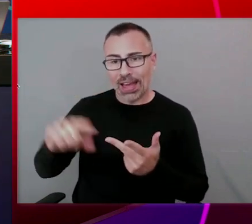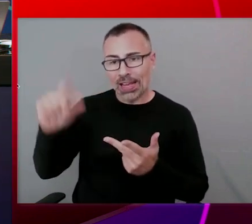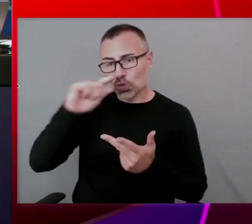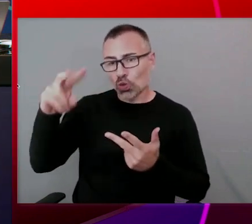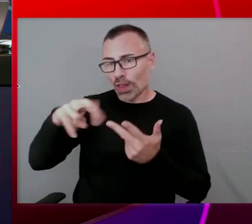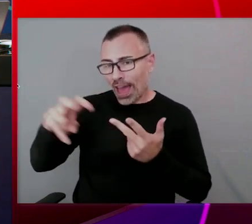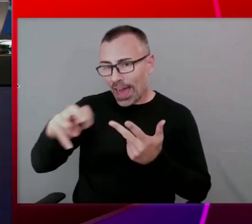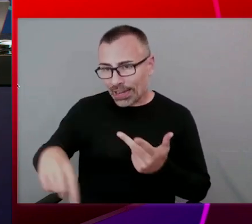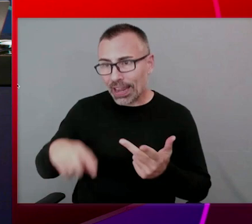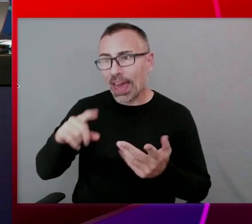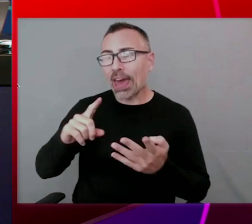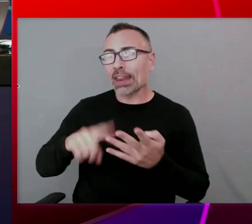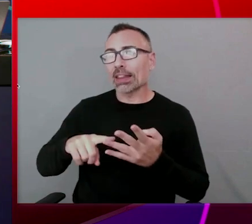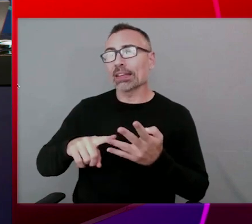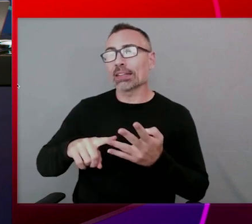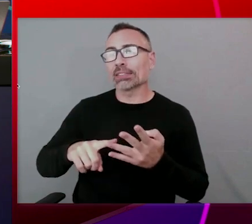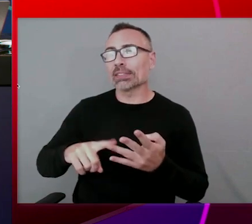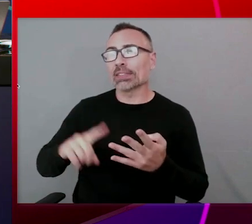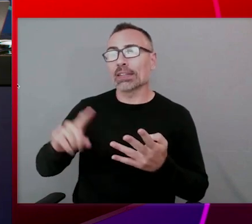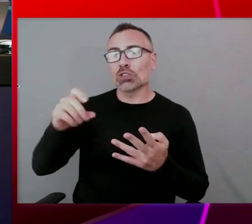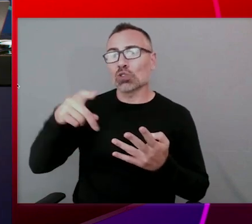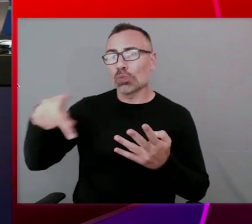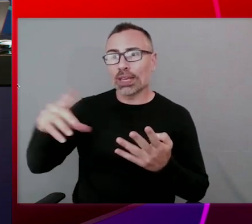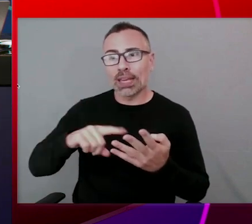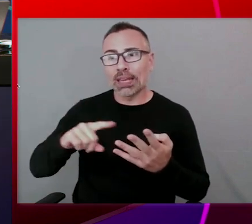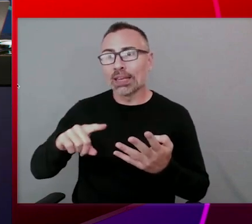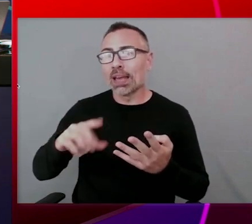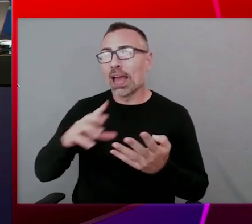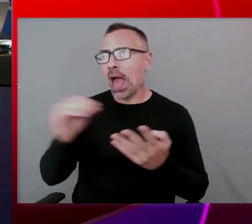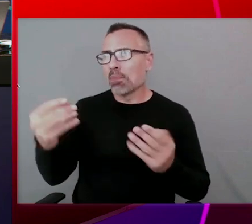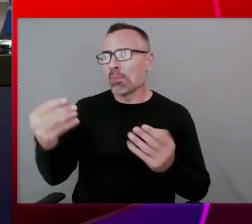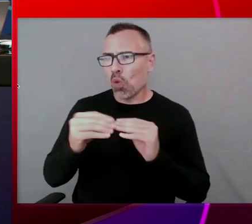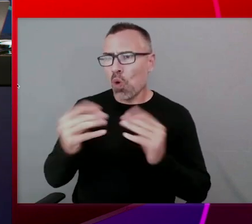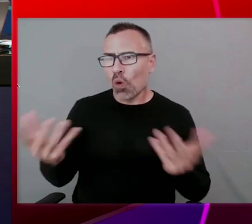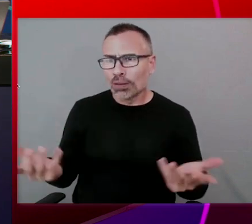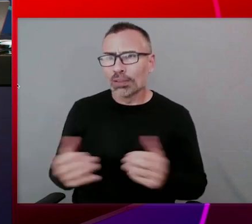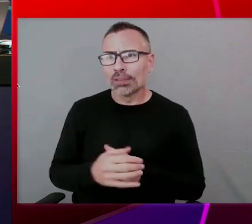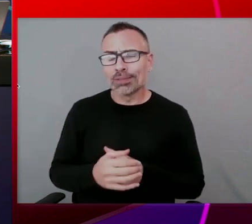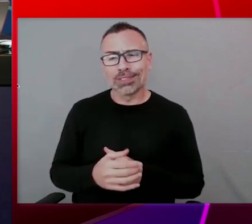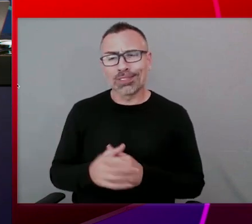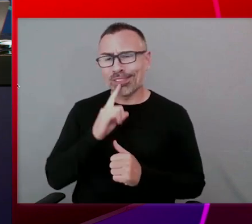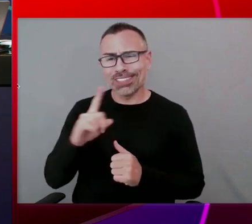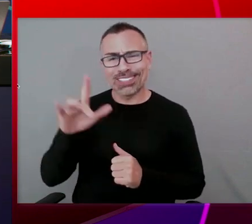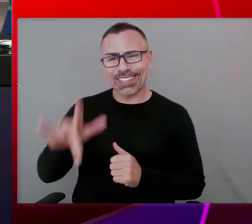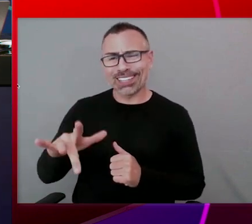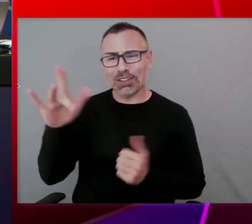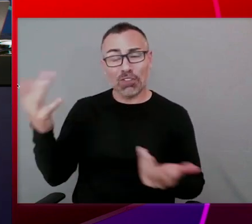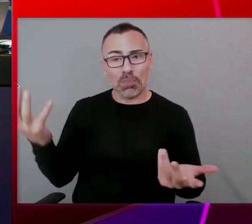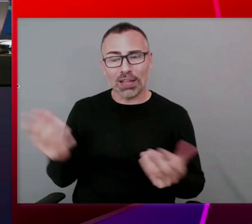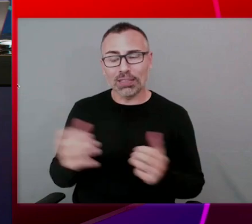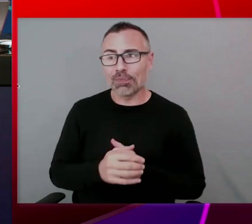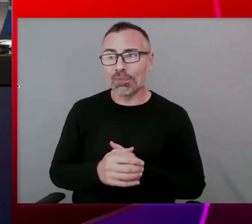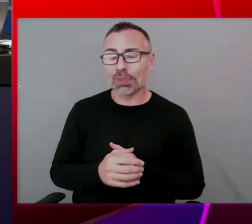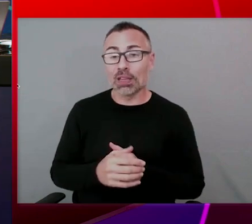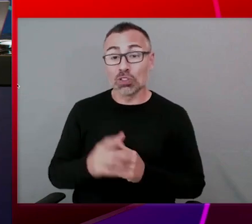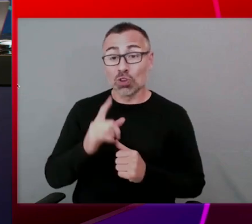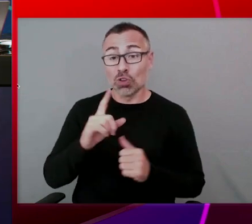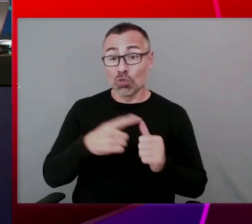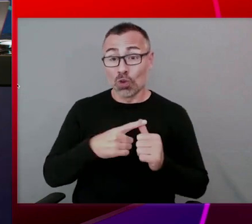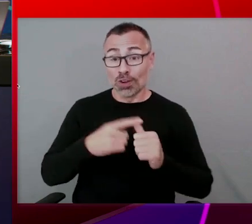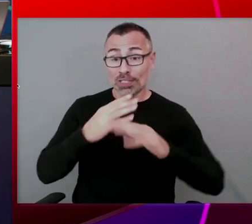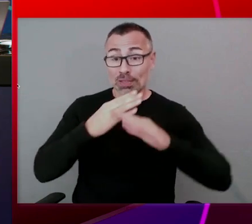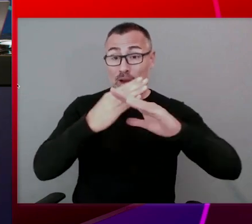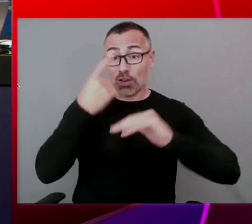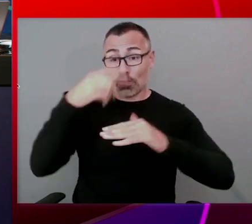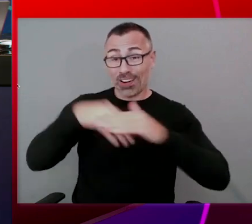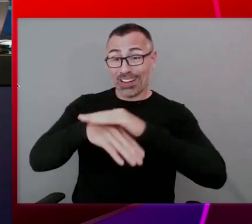With just a few clicks of a button. Yep, so really lower the first part of the barrier to enter the machine learning project.